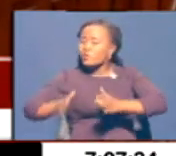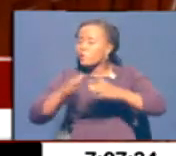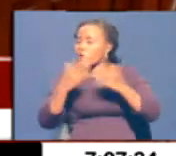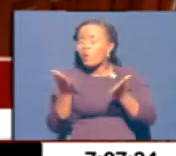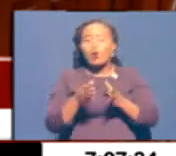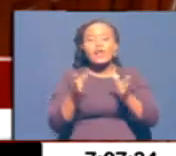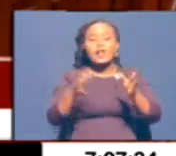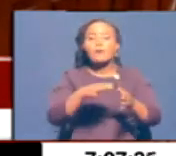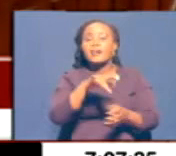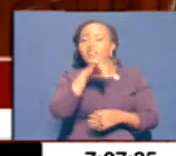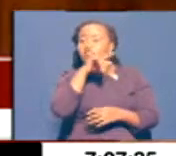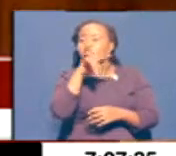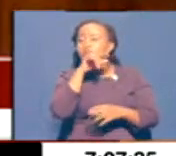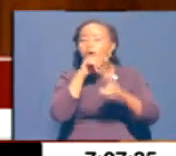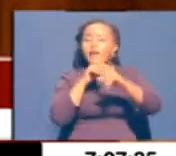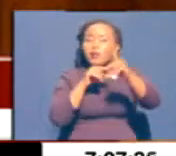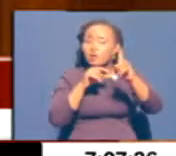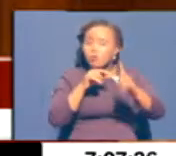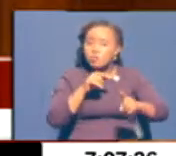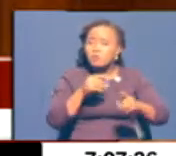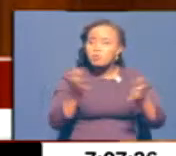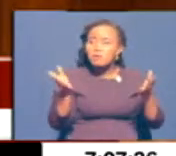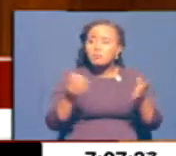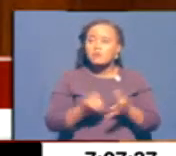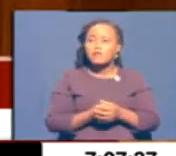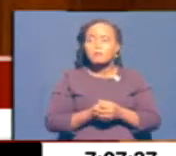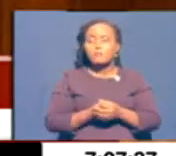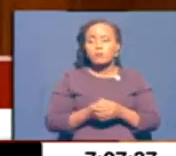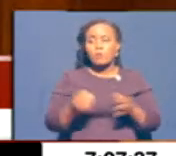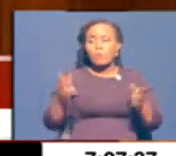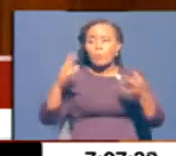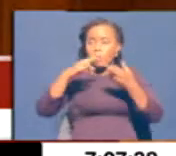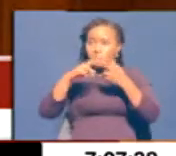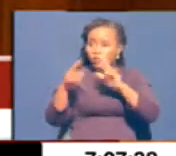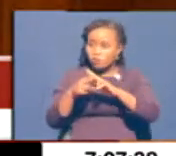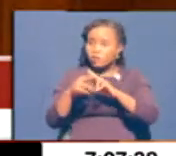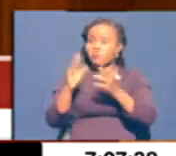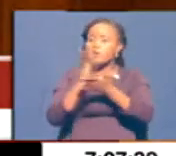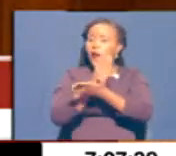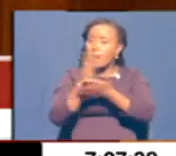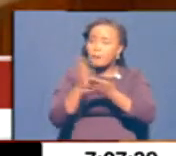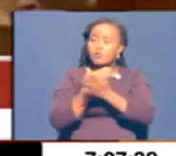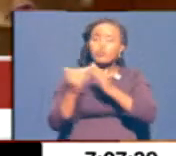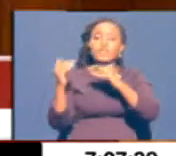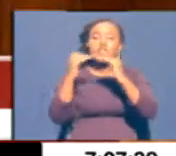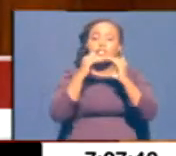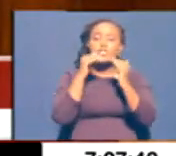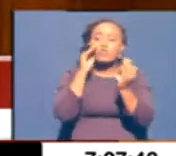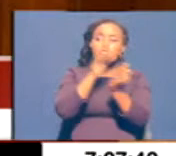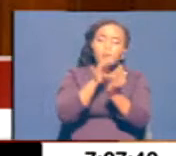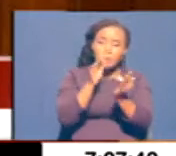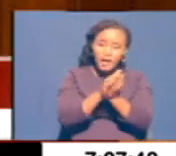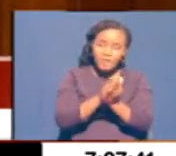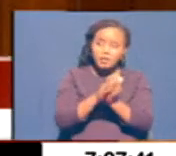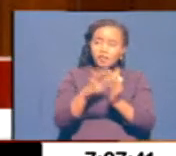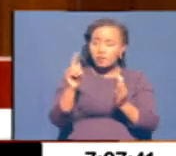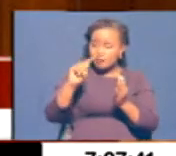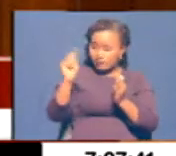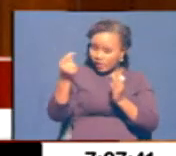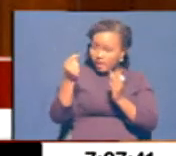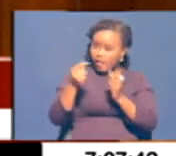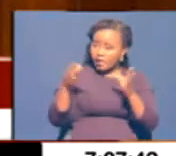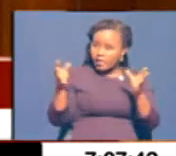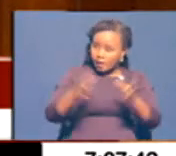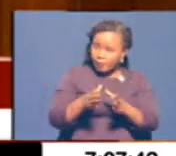Uganda? Yeah. Relationship between Equity Bank Kenya Limited and the